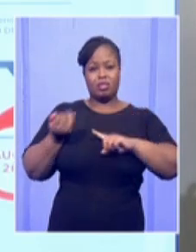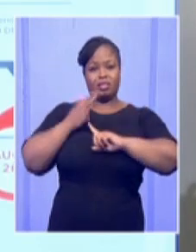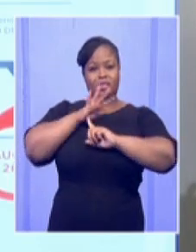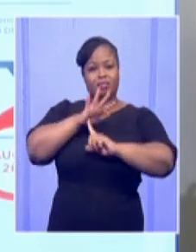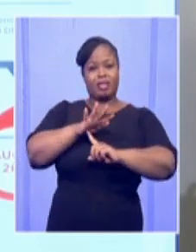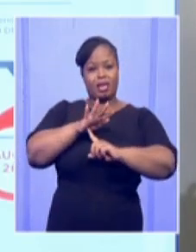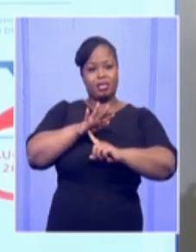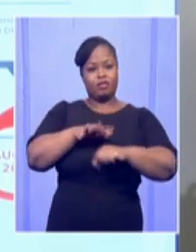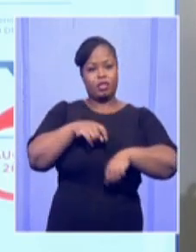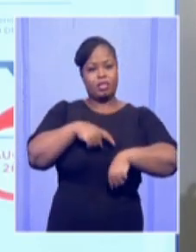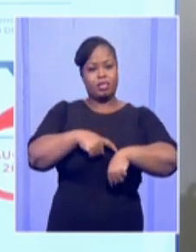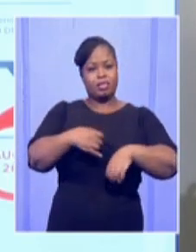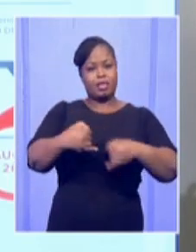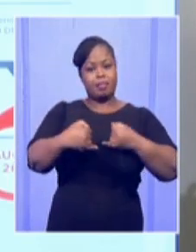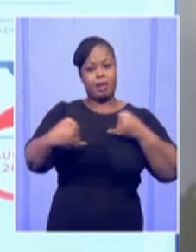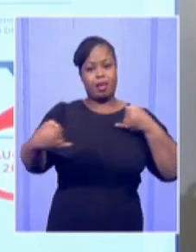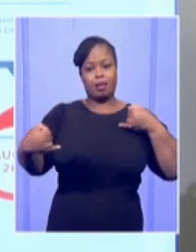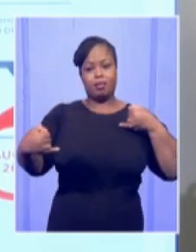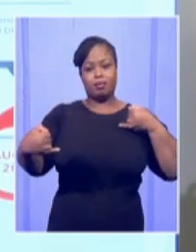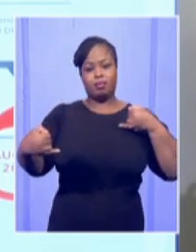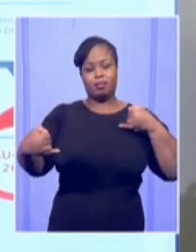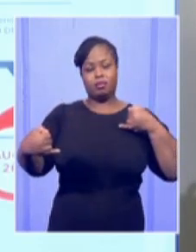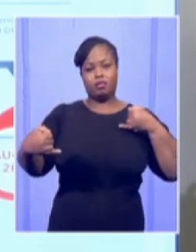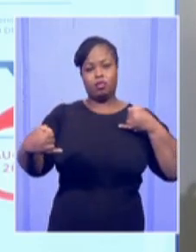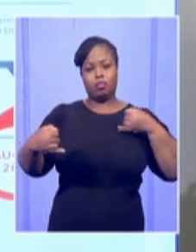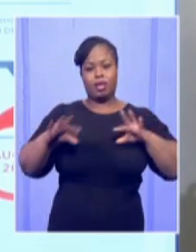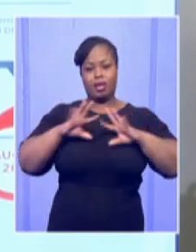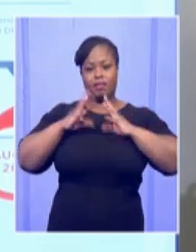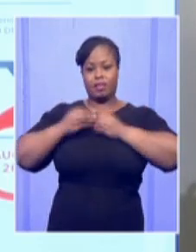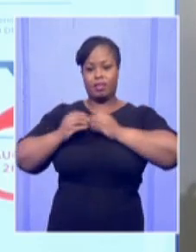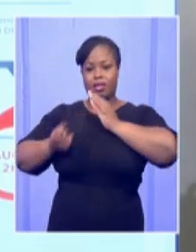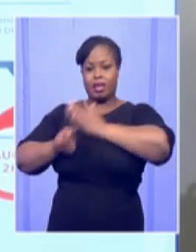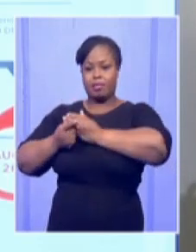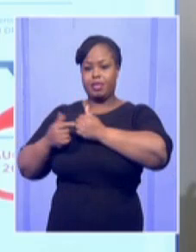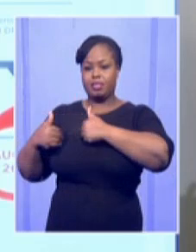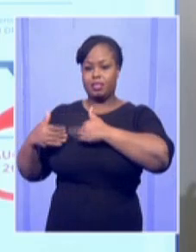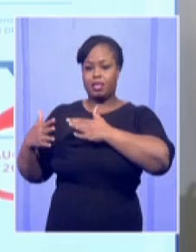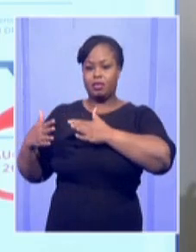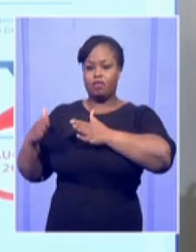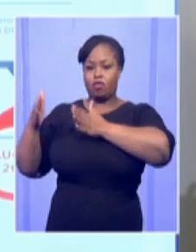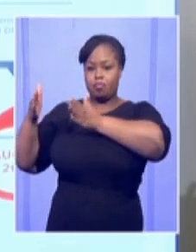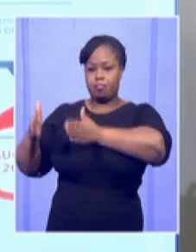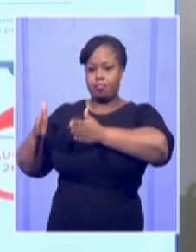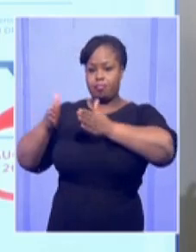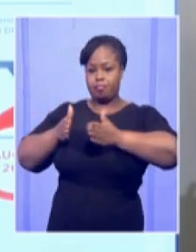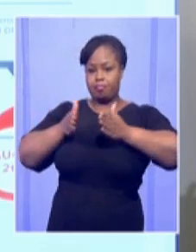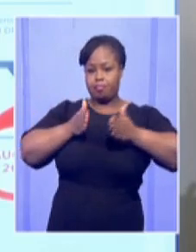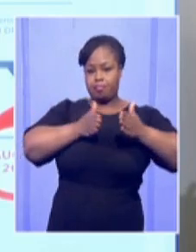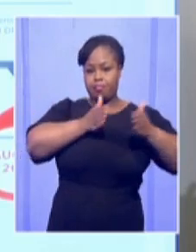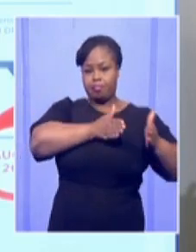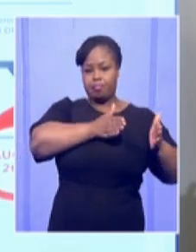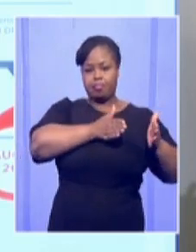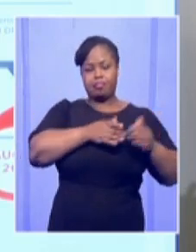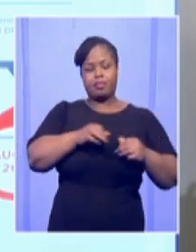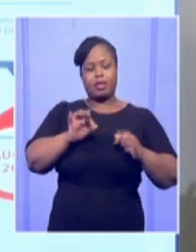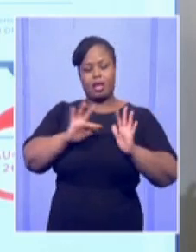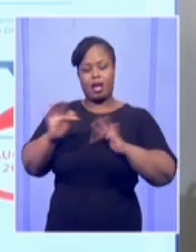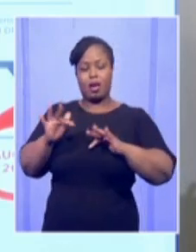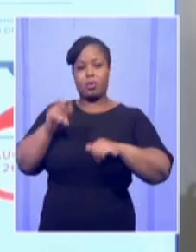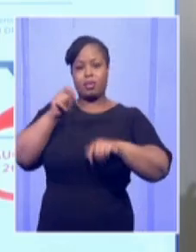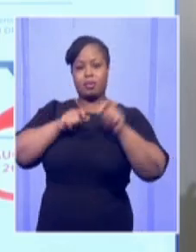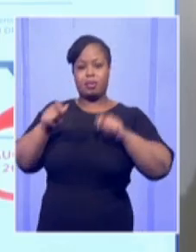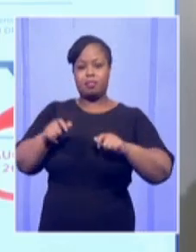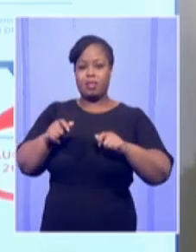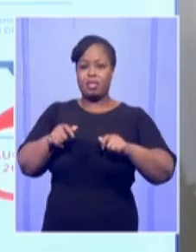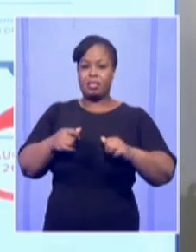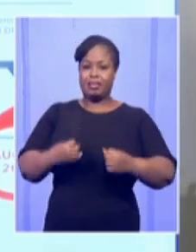timeline of what actually happened in terms of the rates of infections, the deaths, also